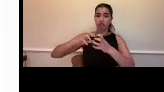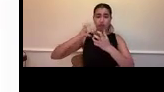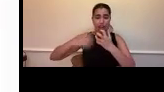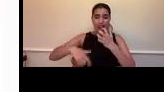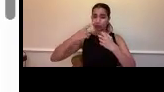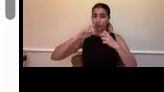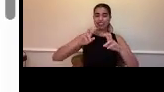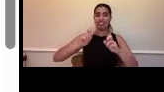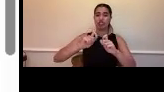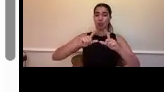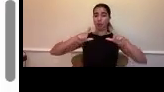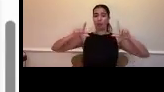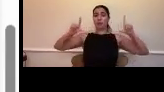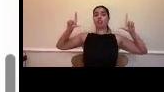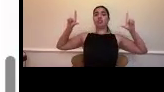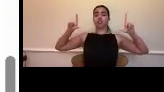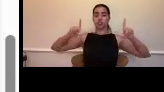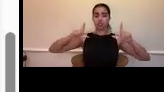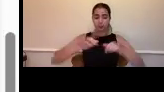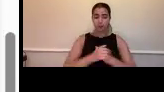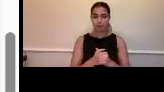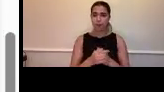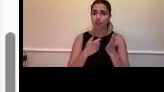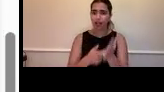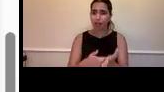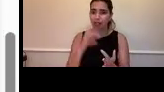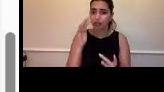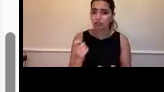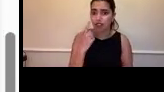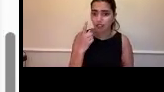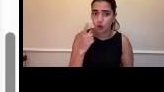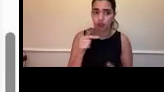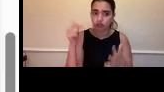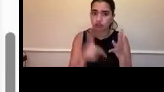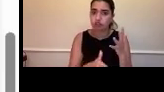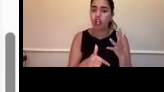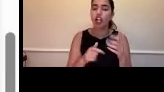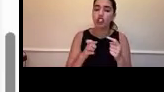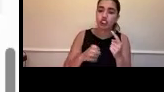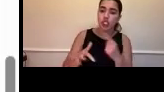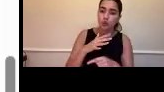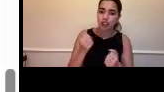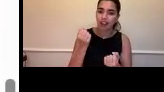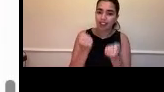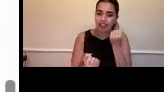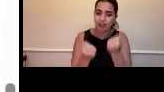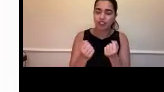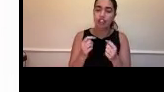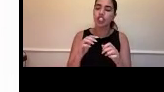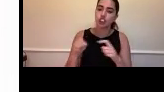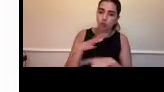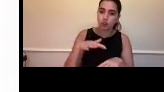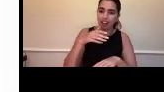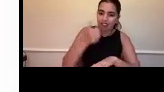So I recommend checking this out. If you want to dive deeper into the social foundation or ecological ceiling, you're most welcome to do